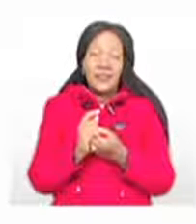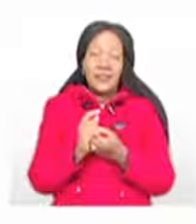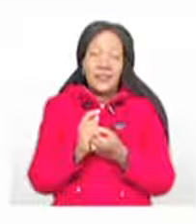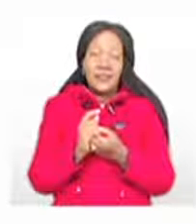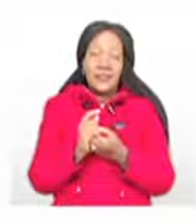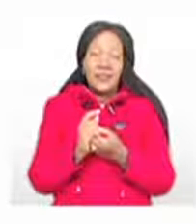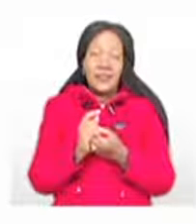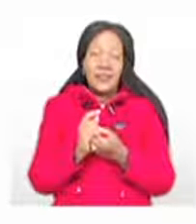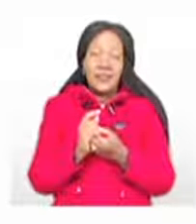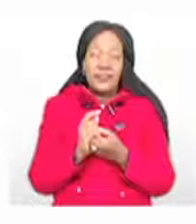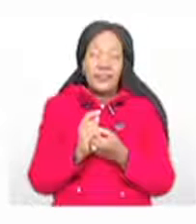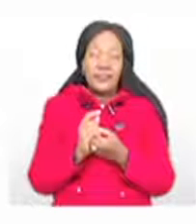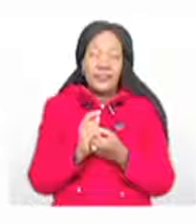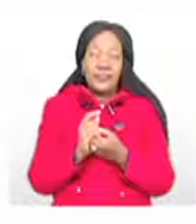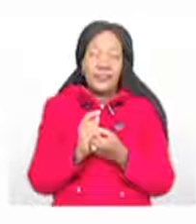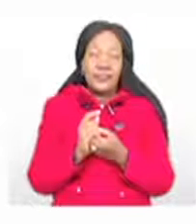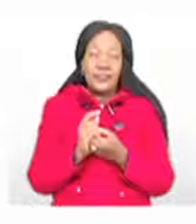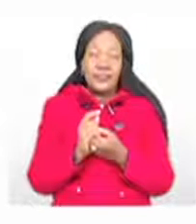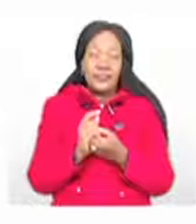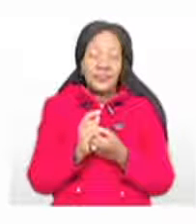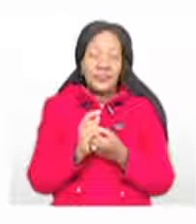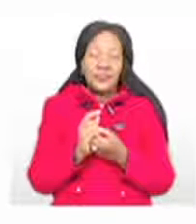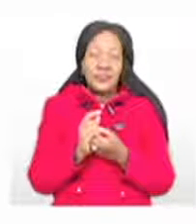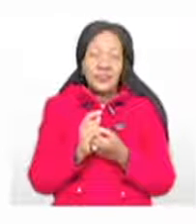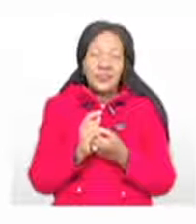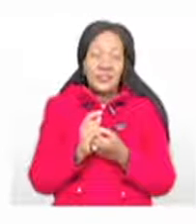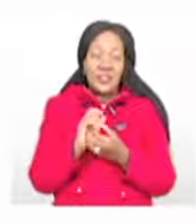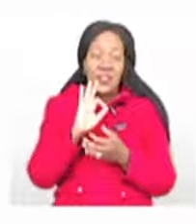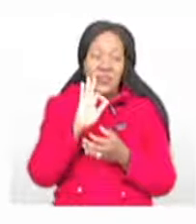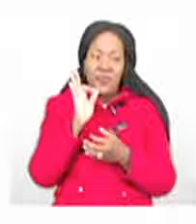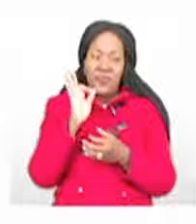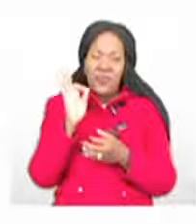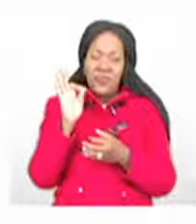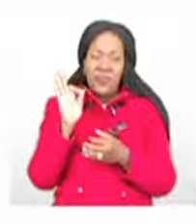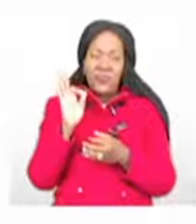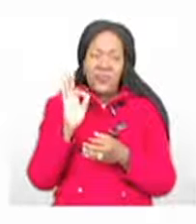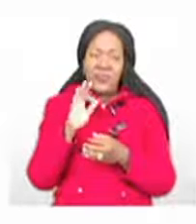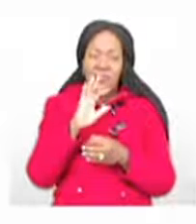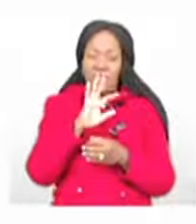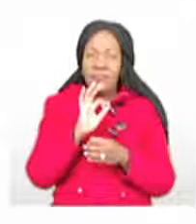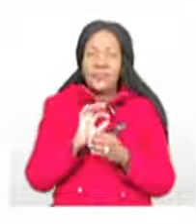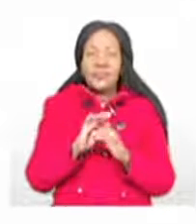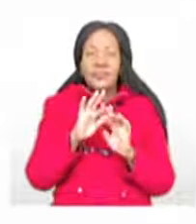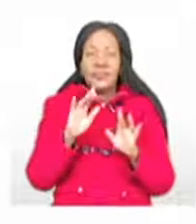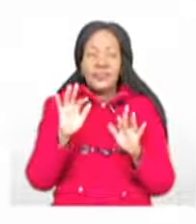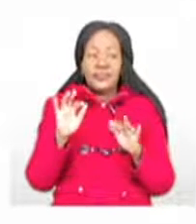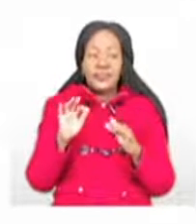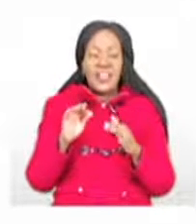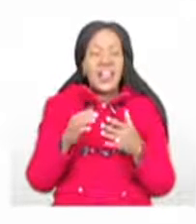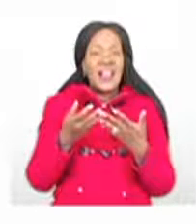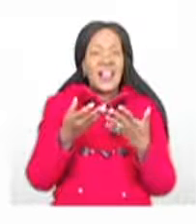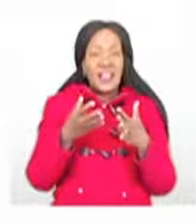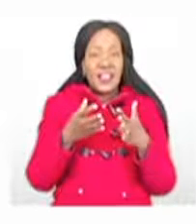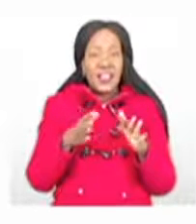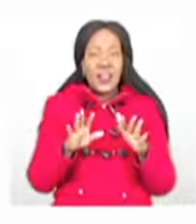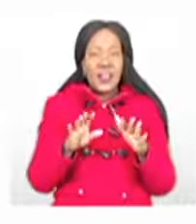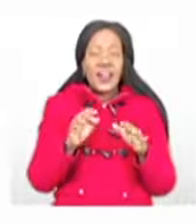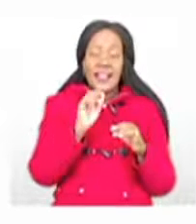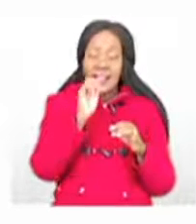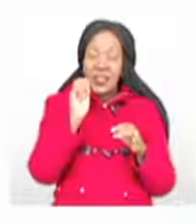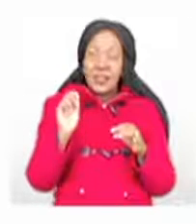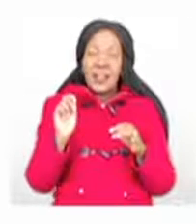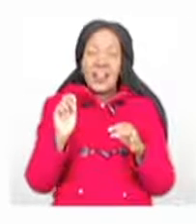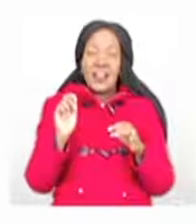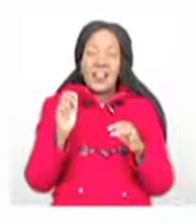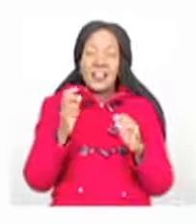Listen to the sounds in fish and write the letter. Look